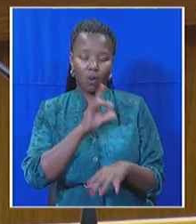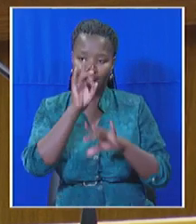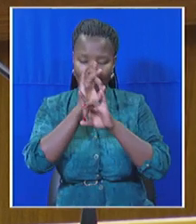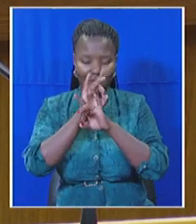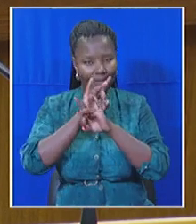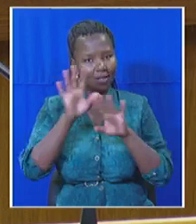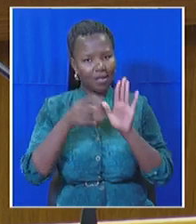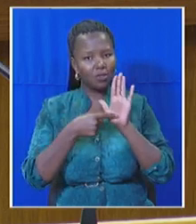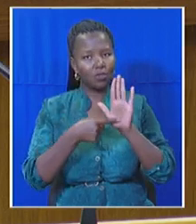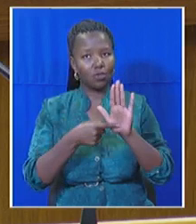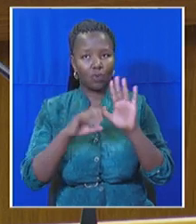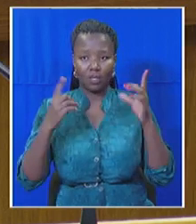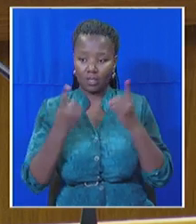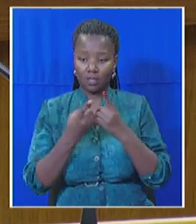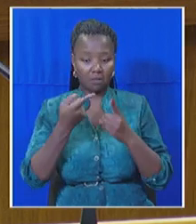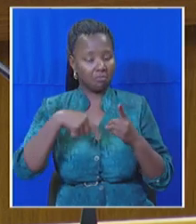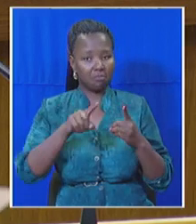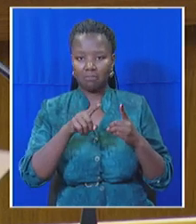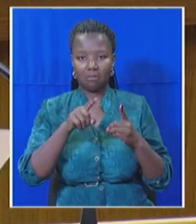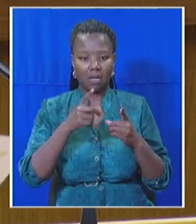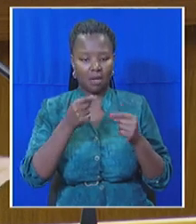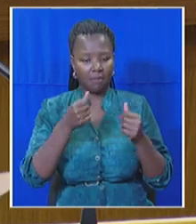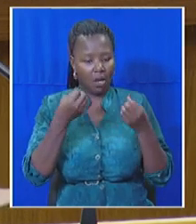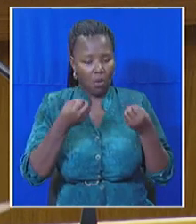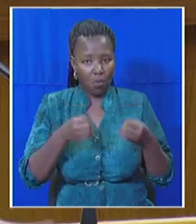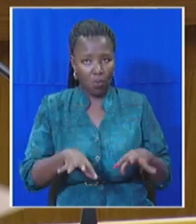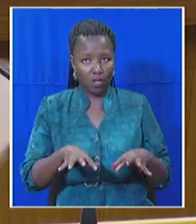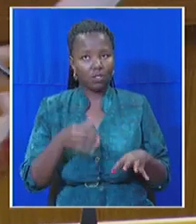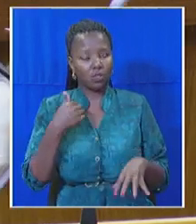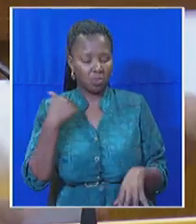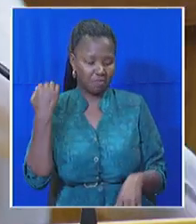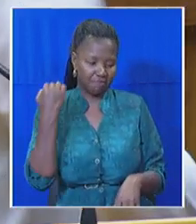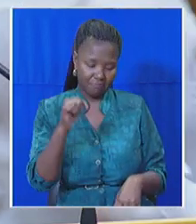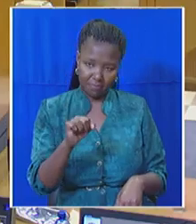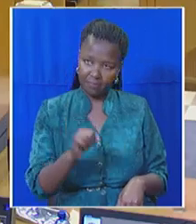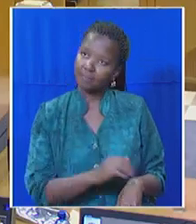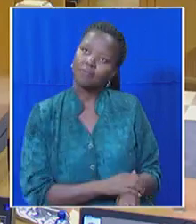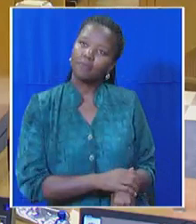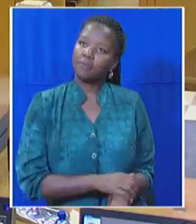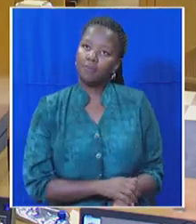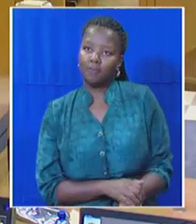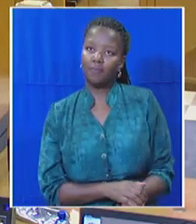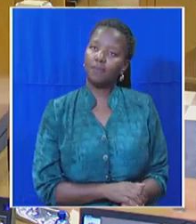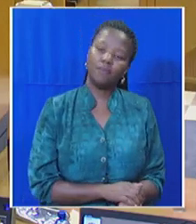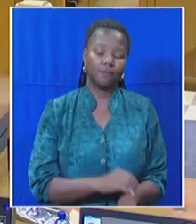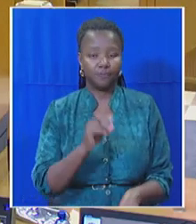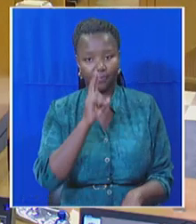that this department is wasting money. We reject. Honorable Mango.